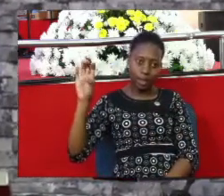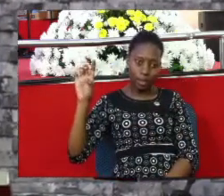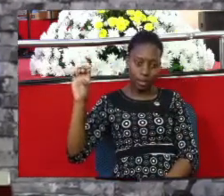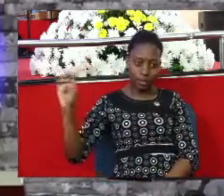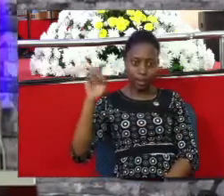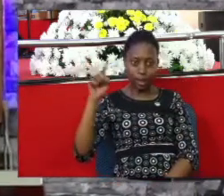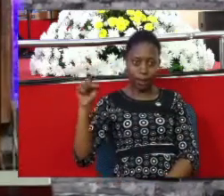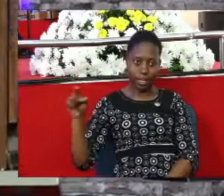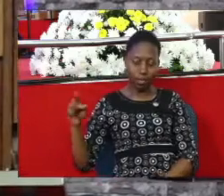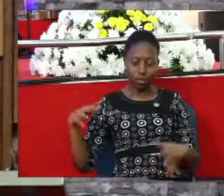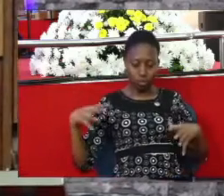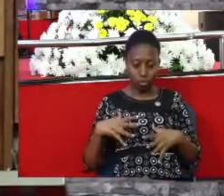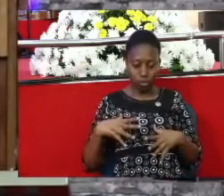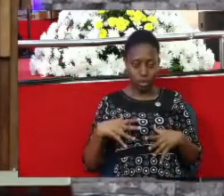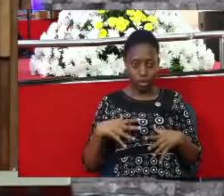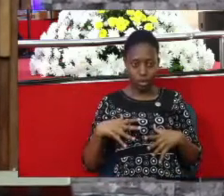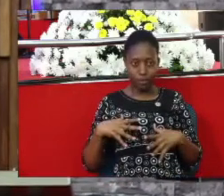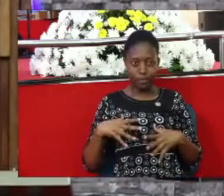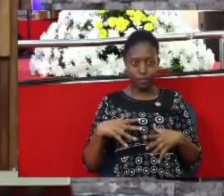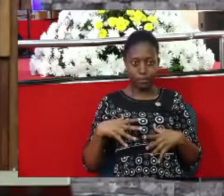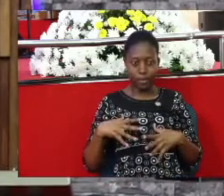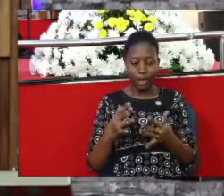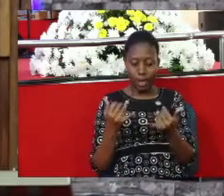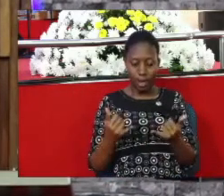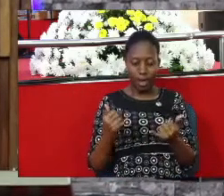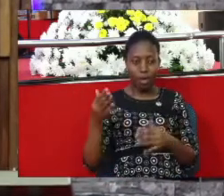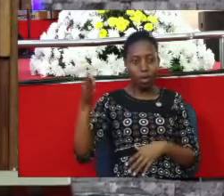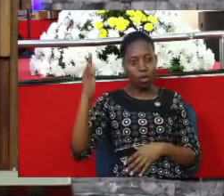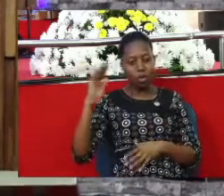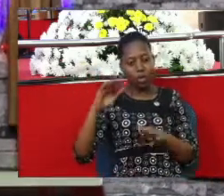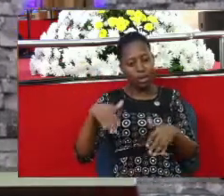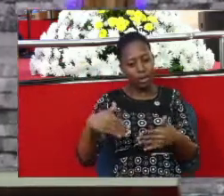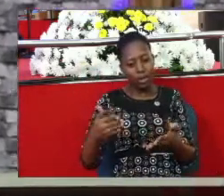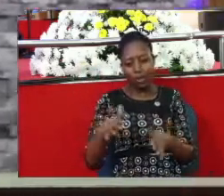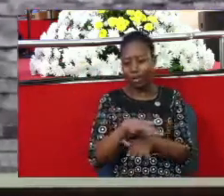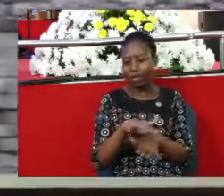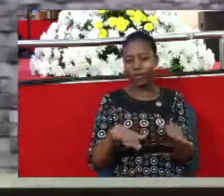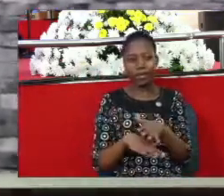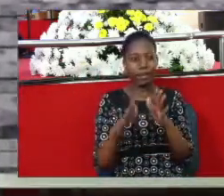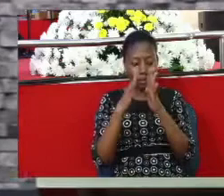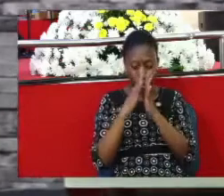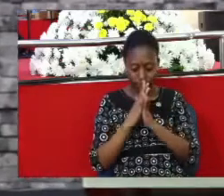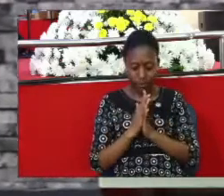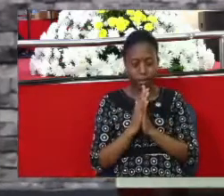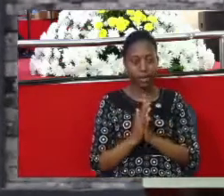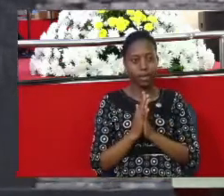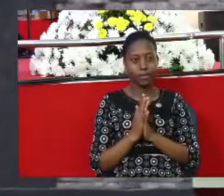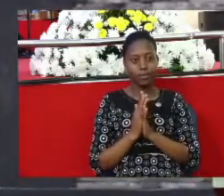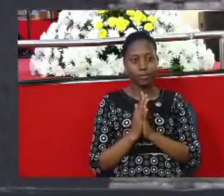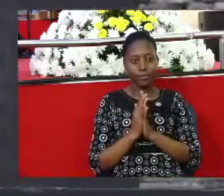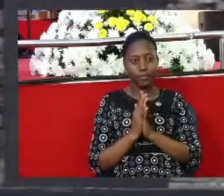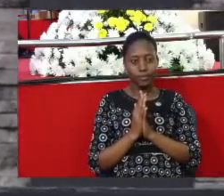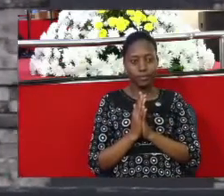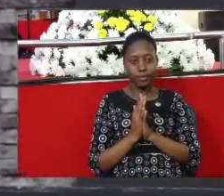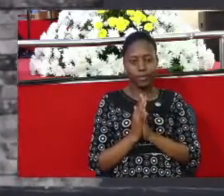The Bible says, and God granted him. Yani hii maombi, haikugoja wiki tatu. Ati tuende kwa